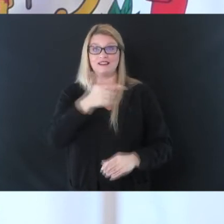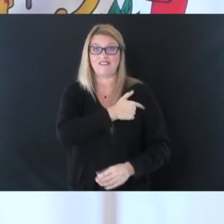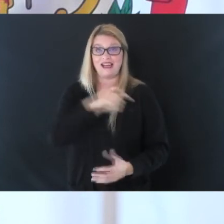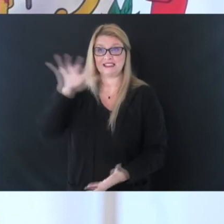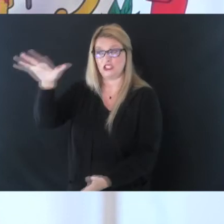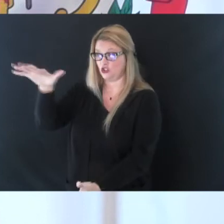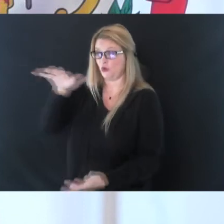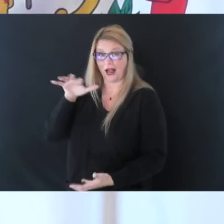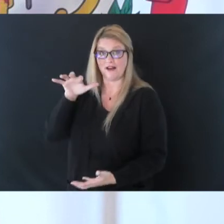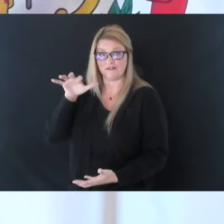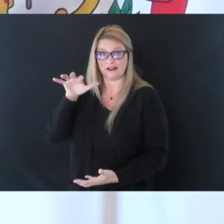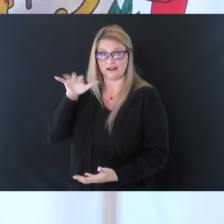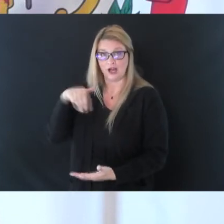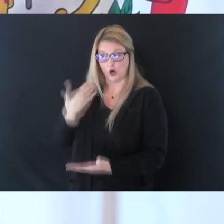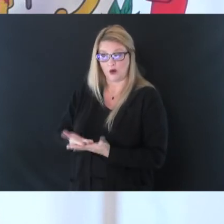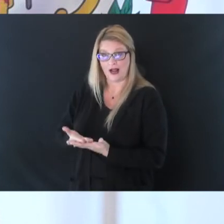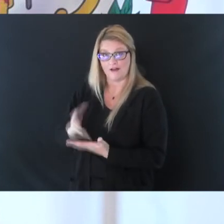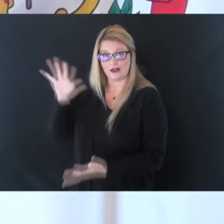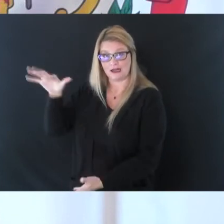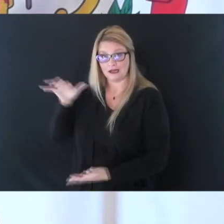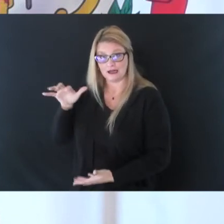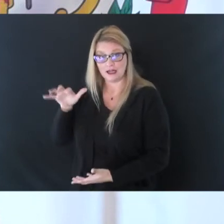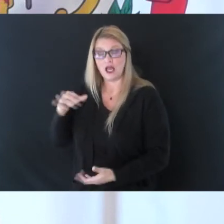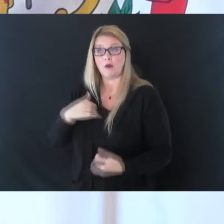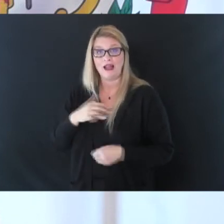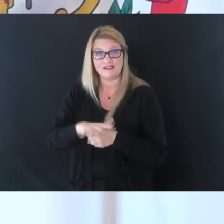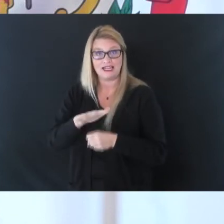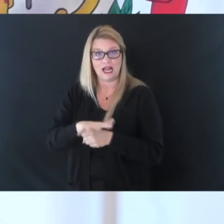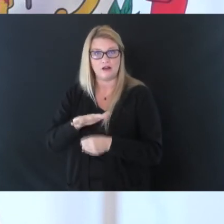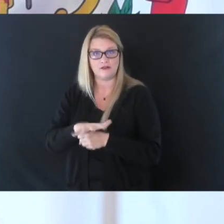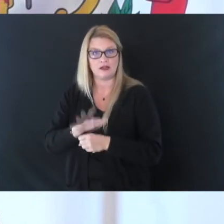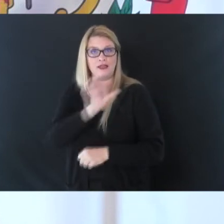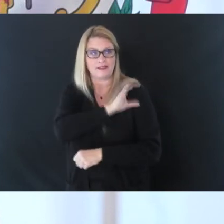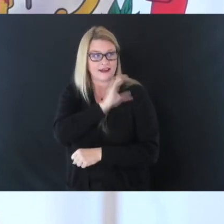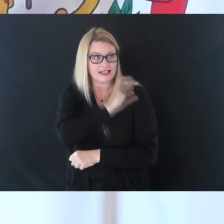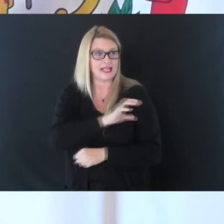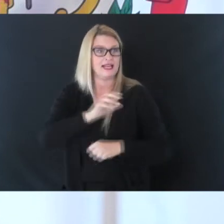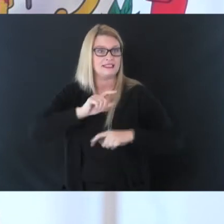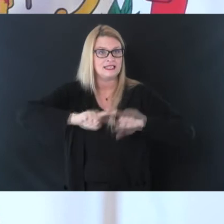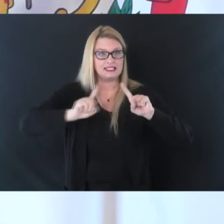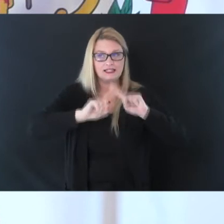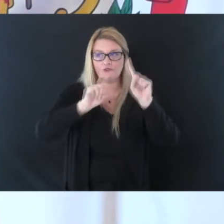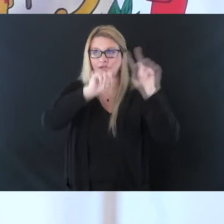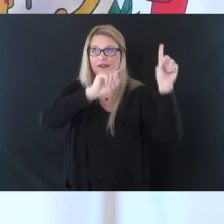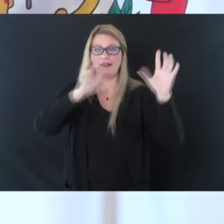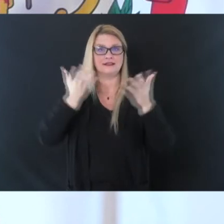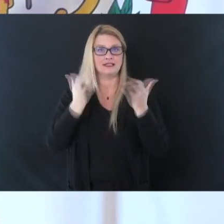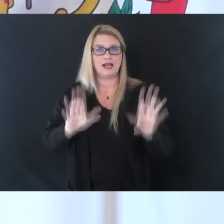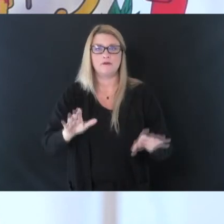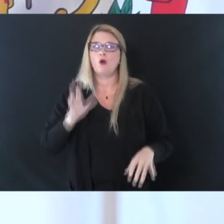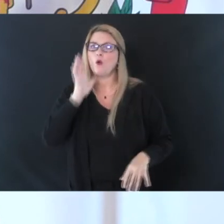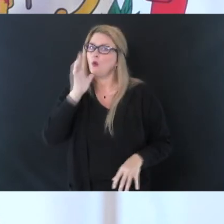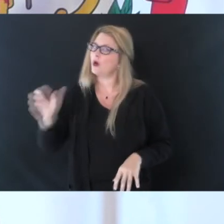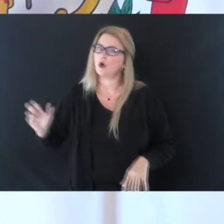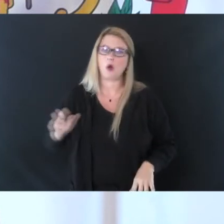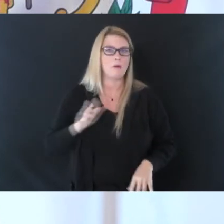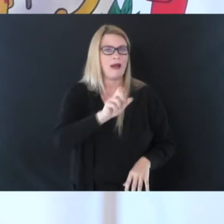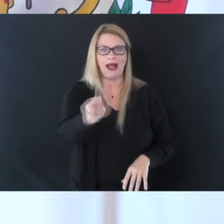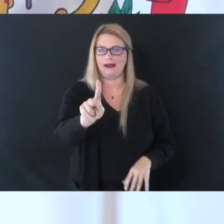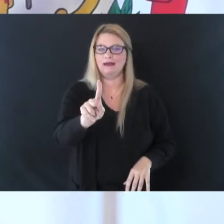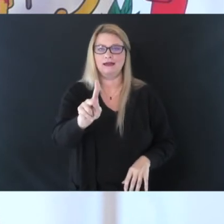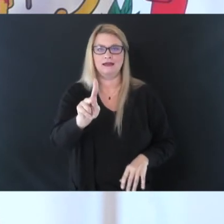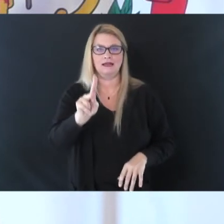we have enough to continue our clinics and continue all the different models that everybody's doing, we'll double right back and